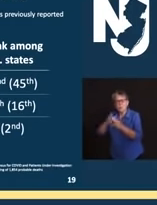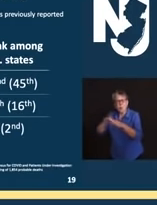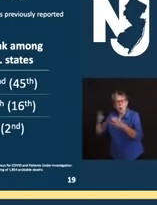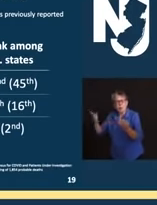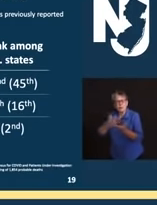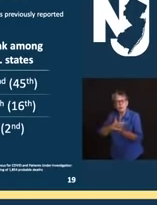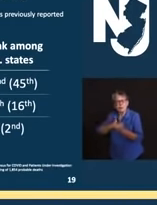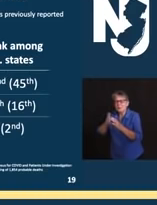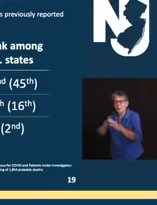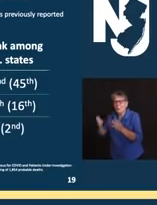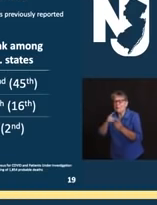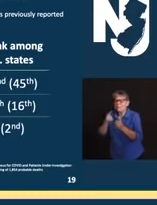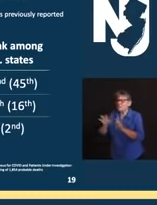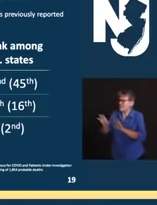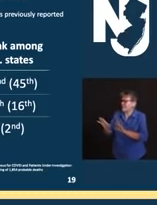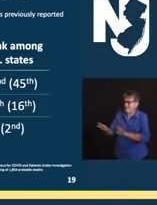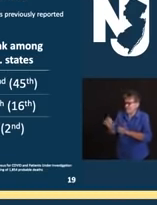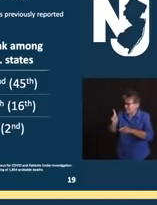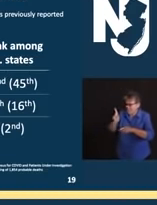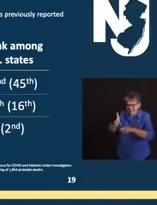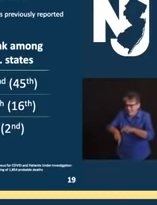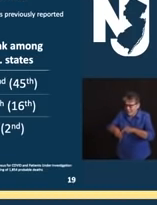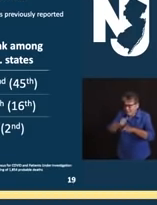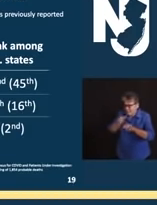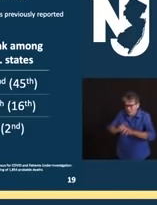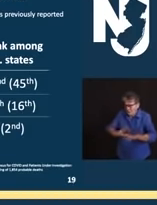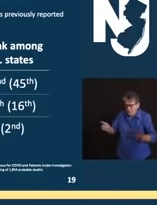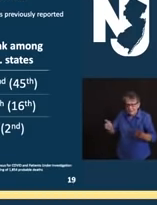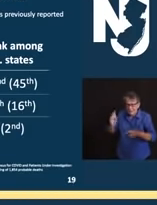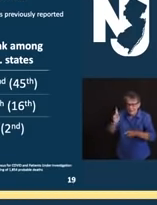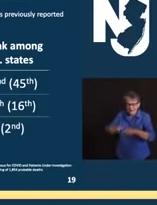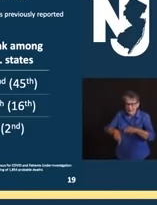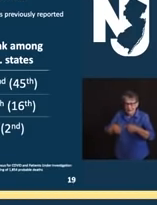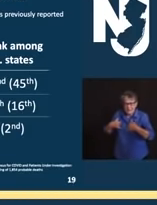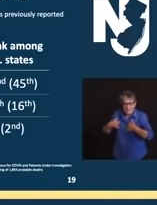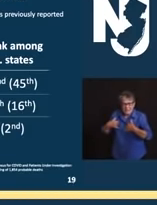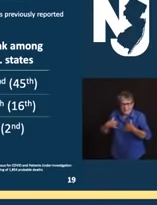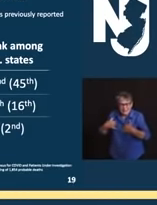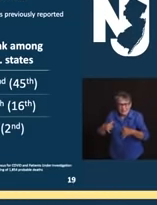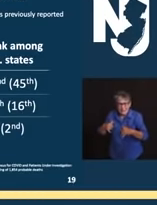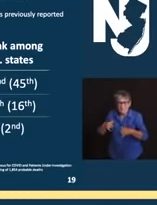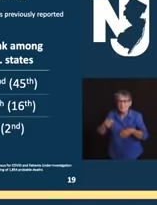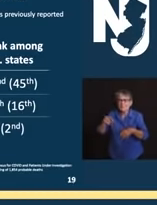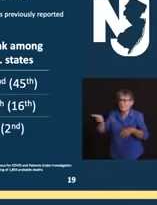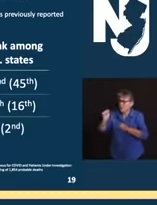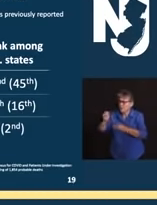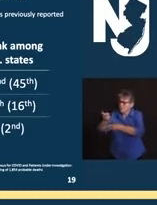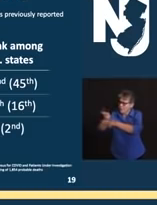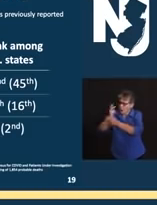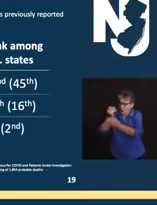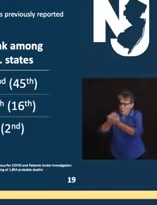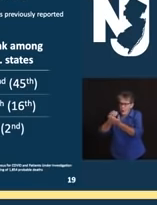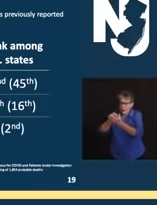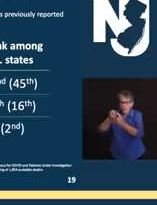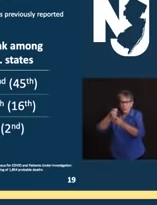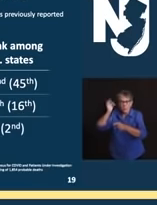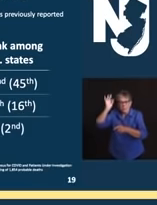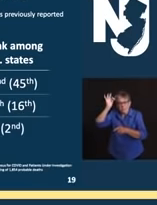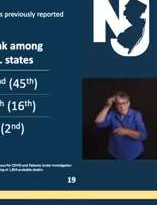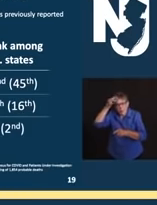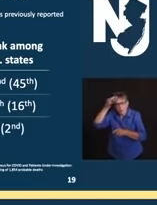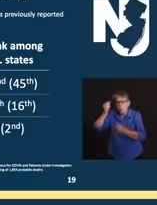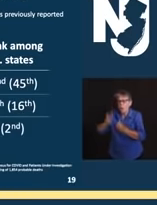borrow is going to allow us to do things with small businesses, particularly the restaurant sector that's been crushed. It's why we need the